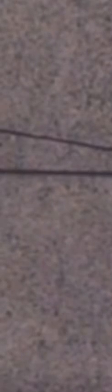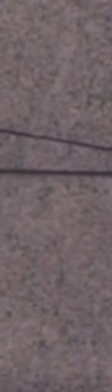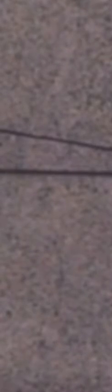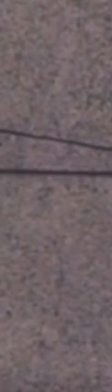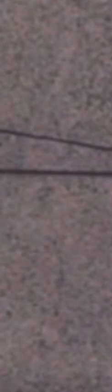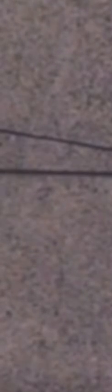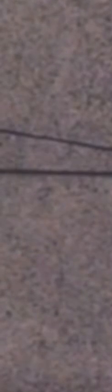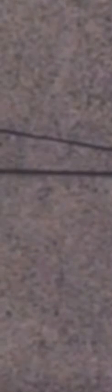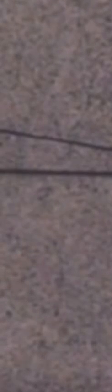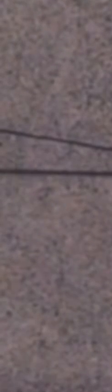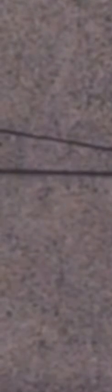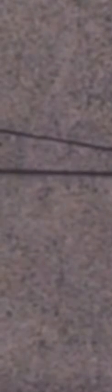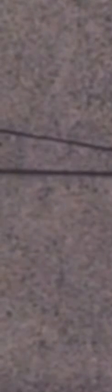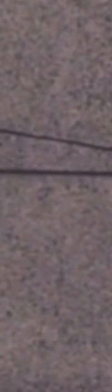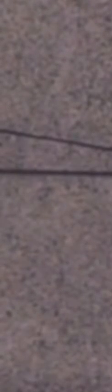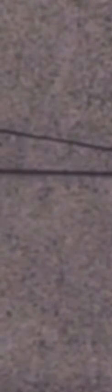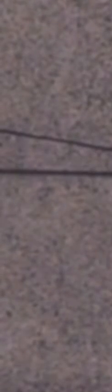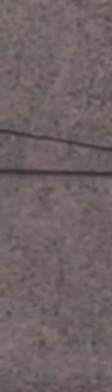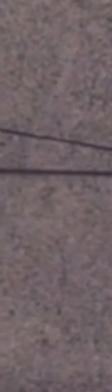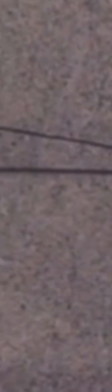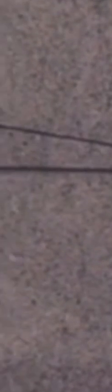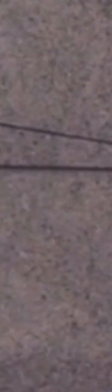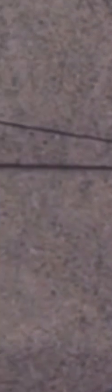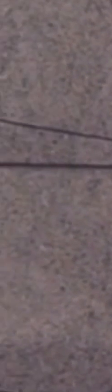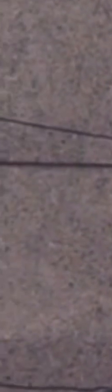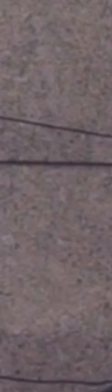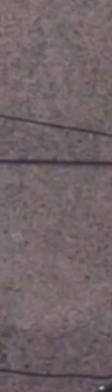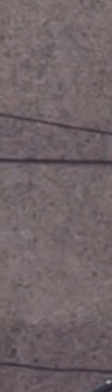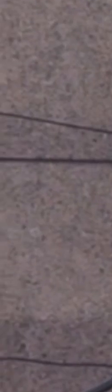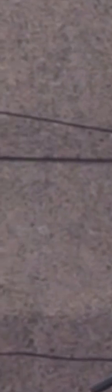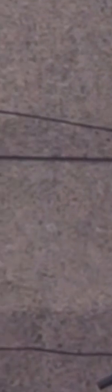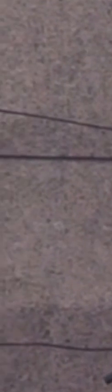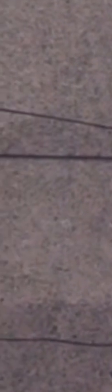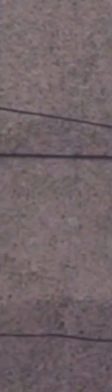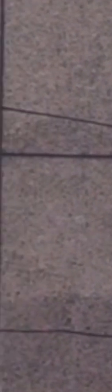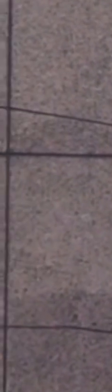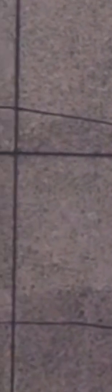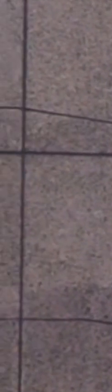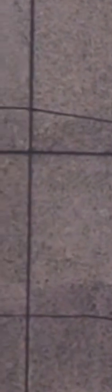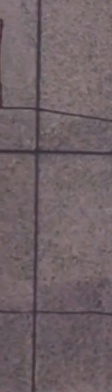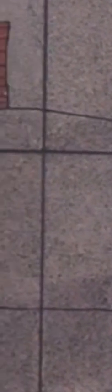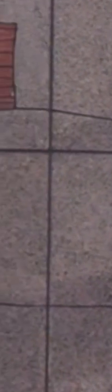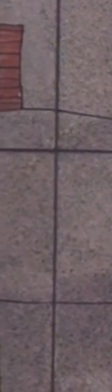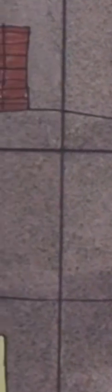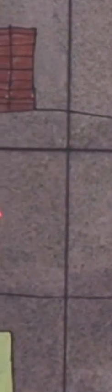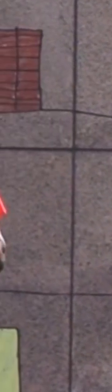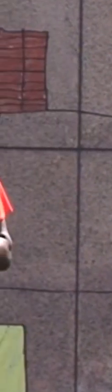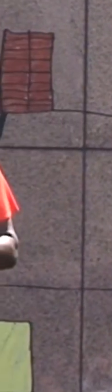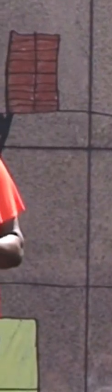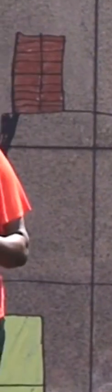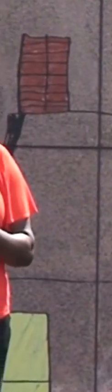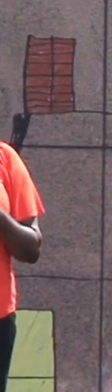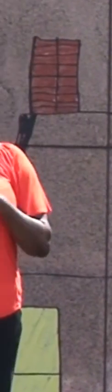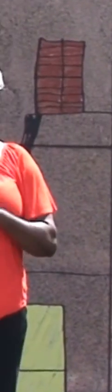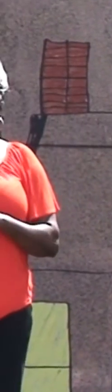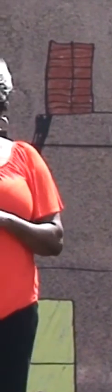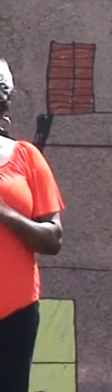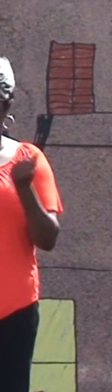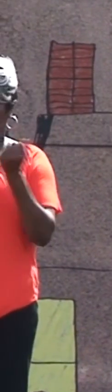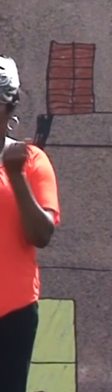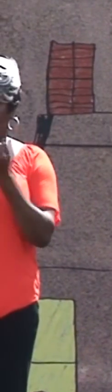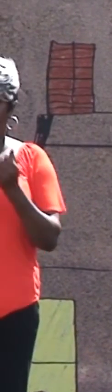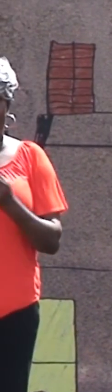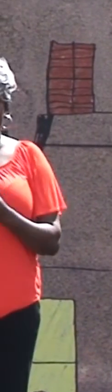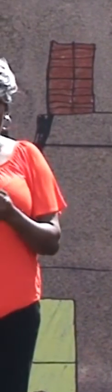promote science for everyone and help everyone to advocate